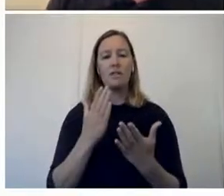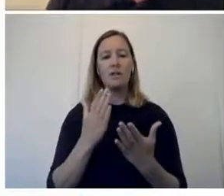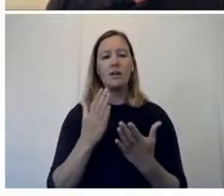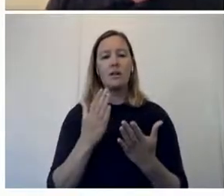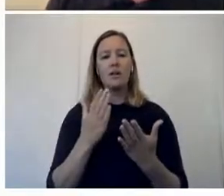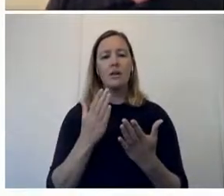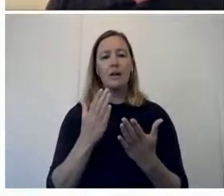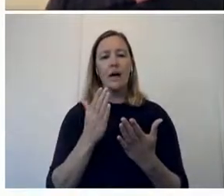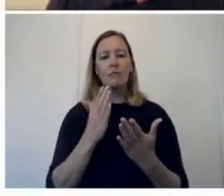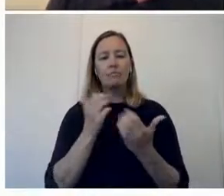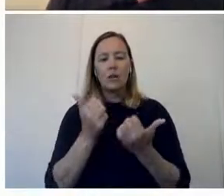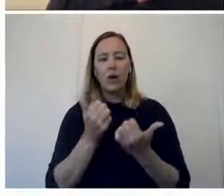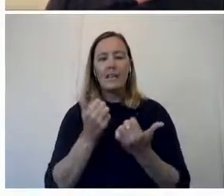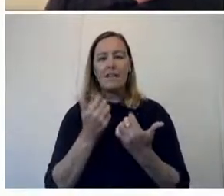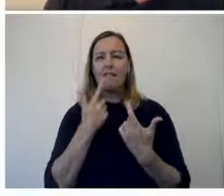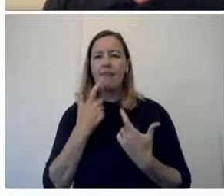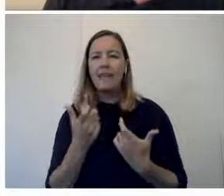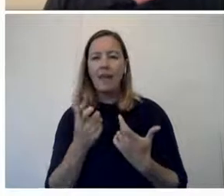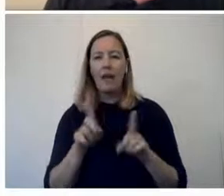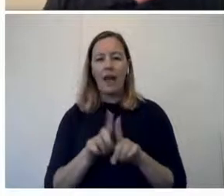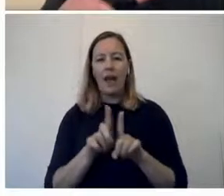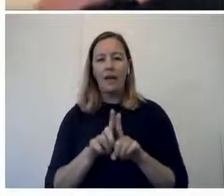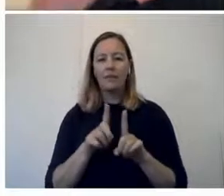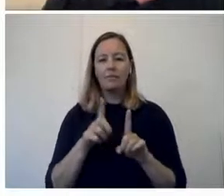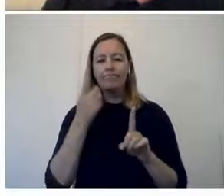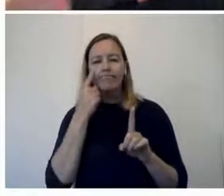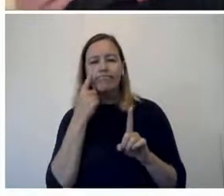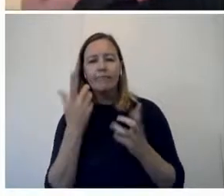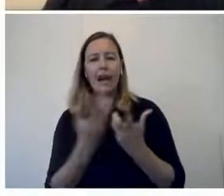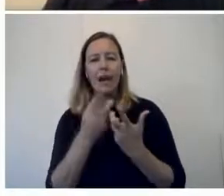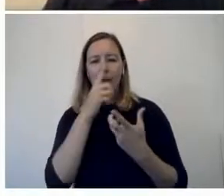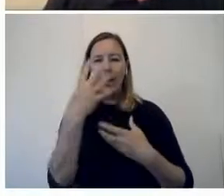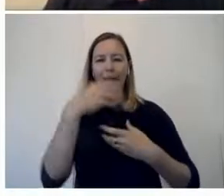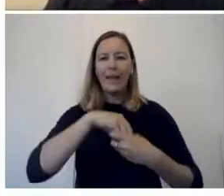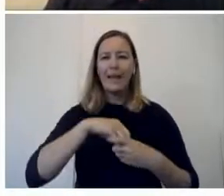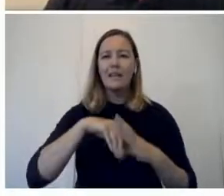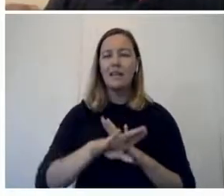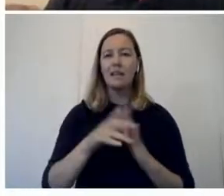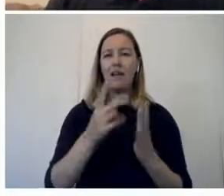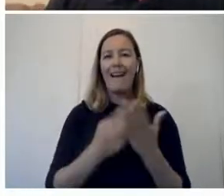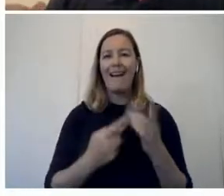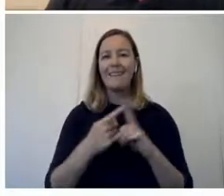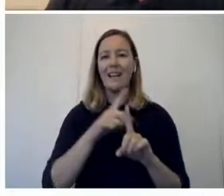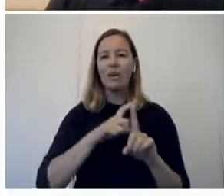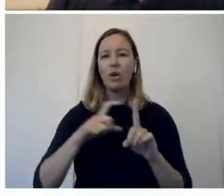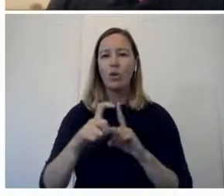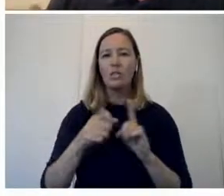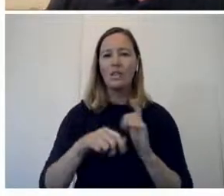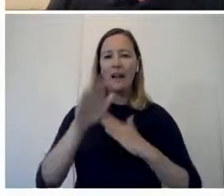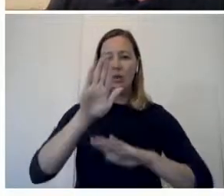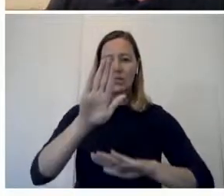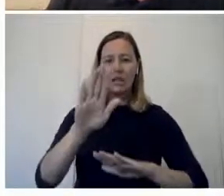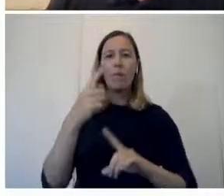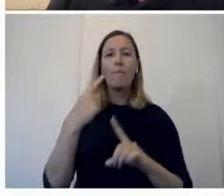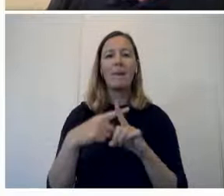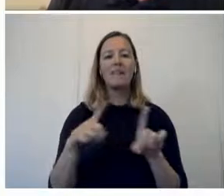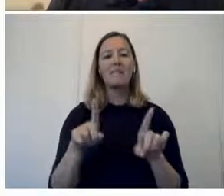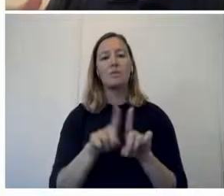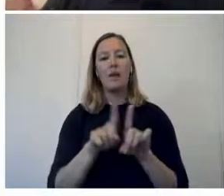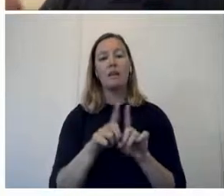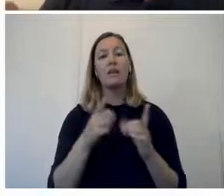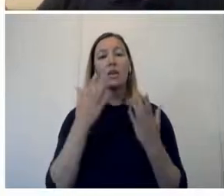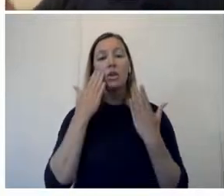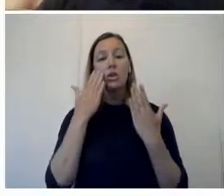only engage with arts and culture in Aotearoa, but also illuminates how they might